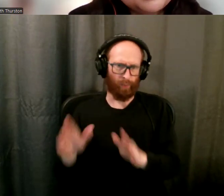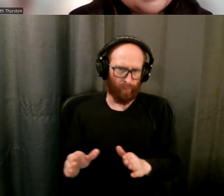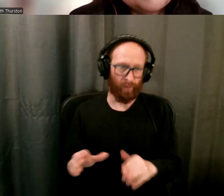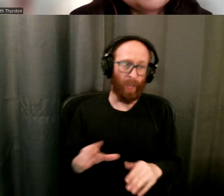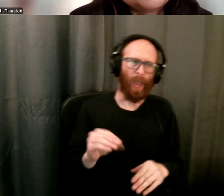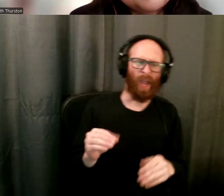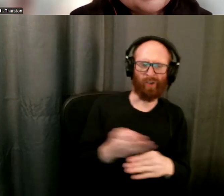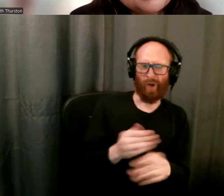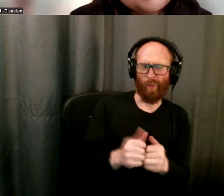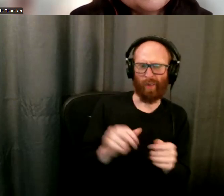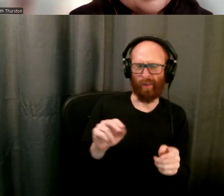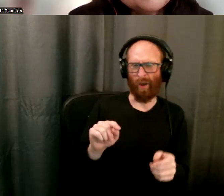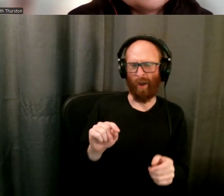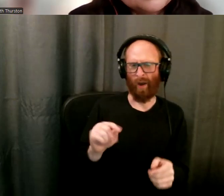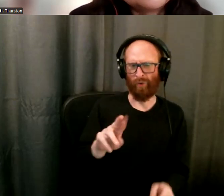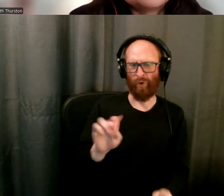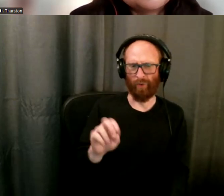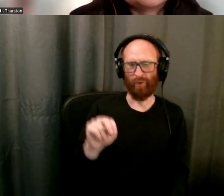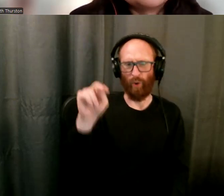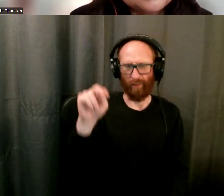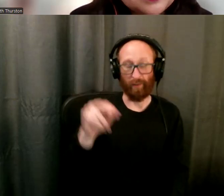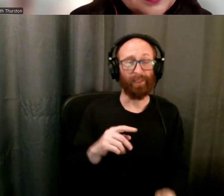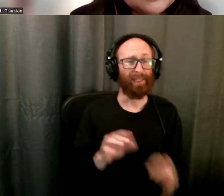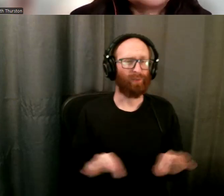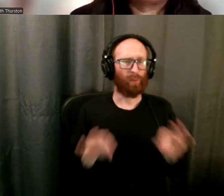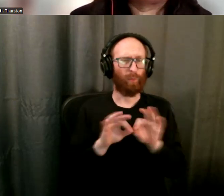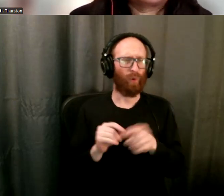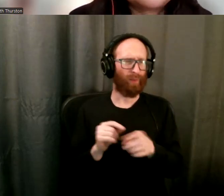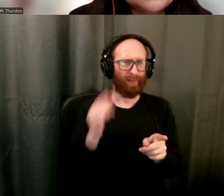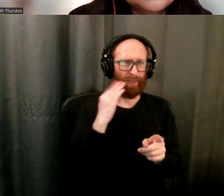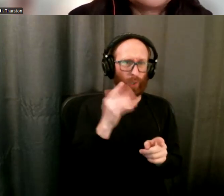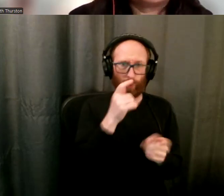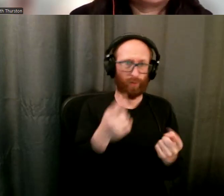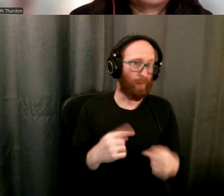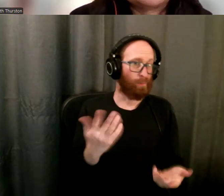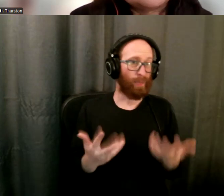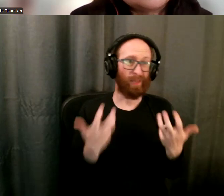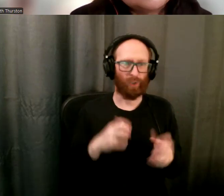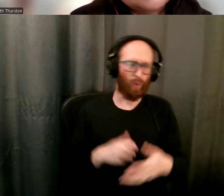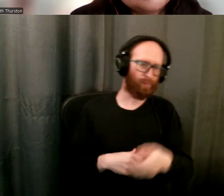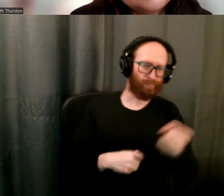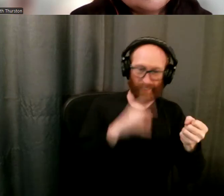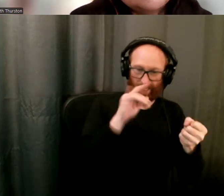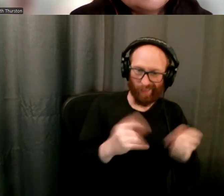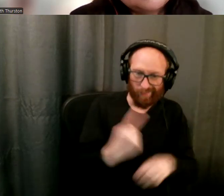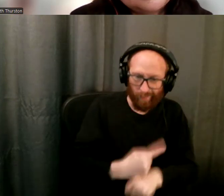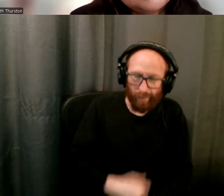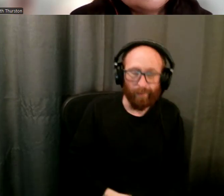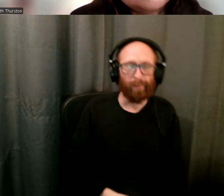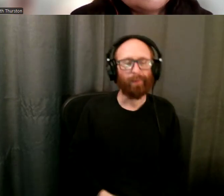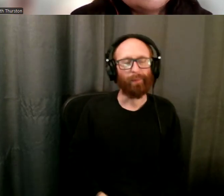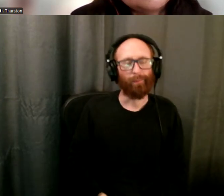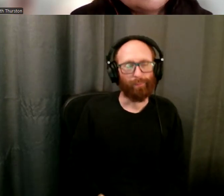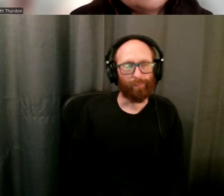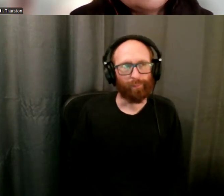North, because it was really important that they know who was coming. Maybe they don't want to take a kid out that day, but more important is now you know